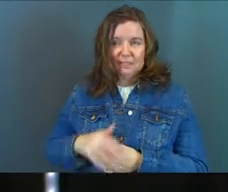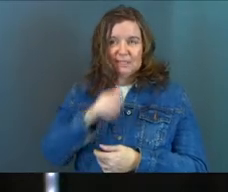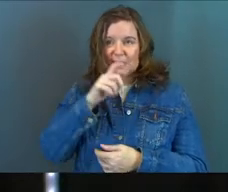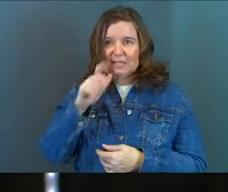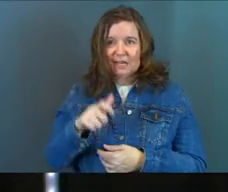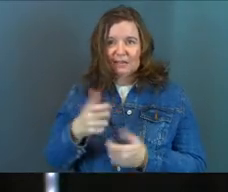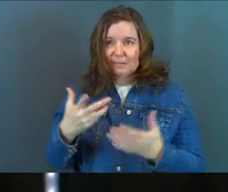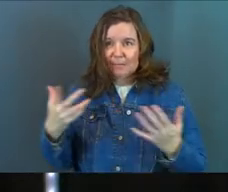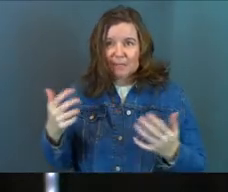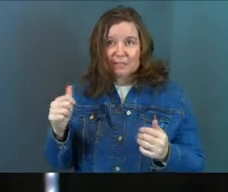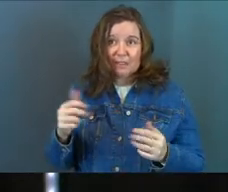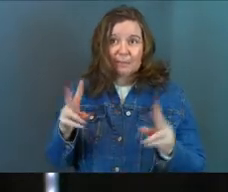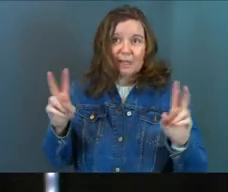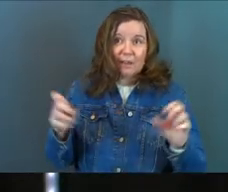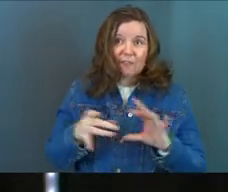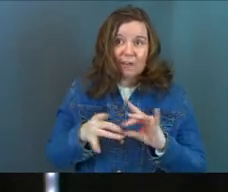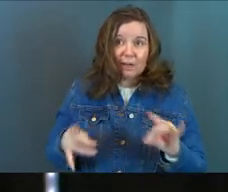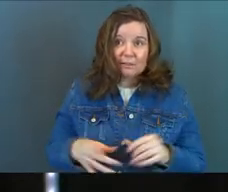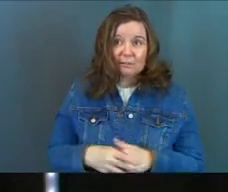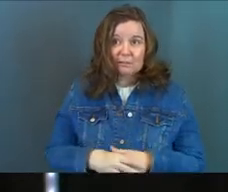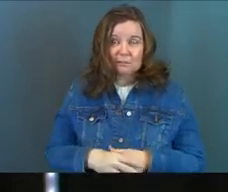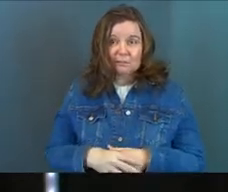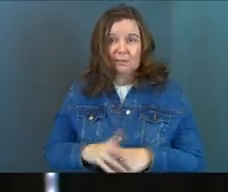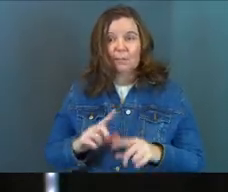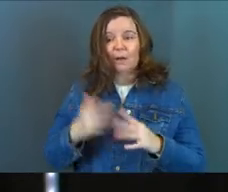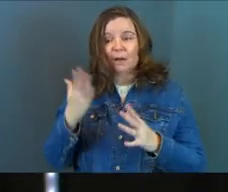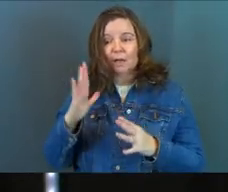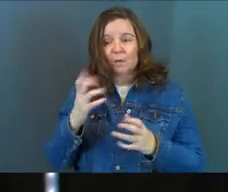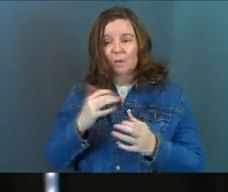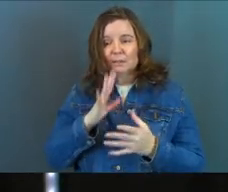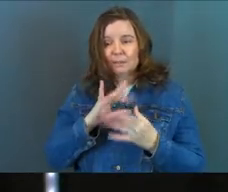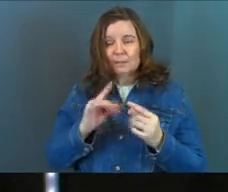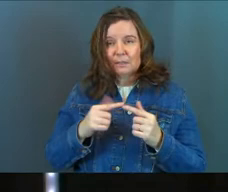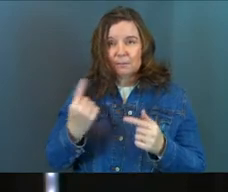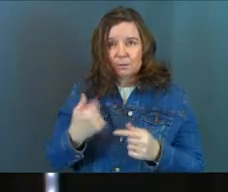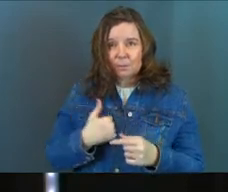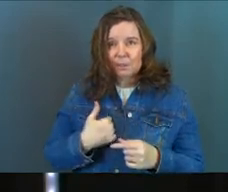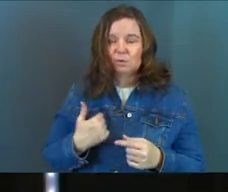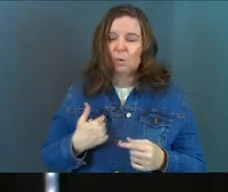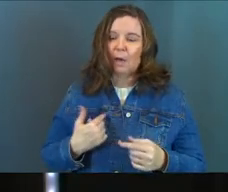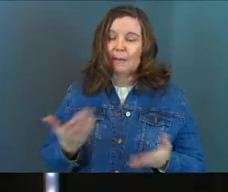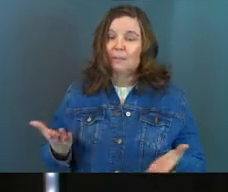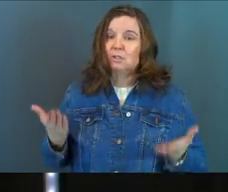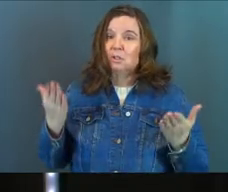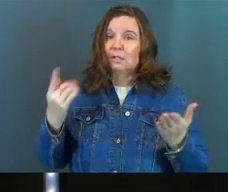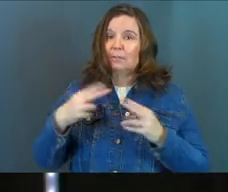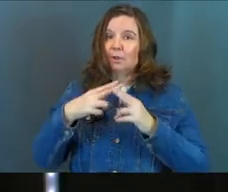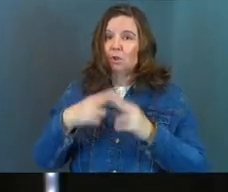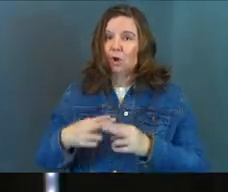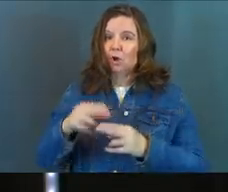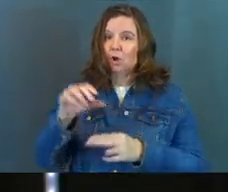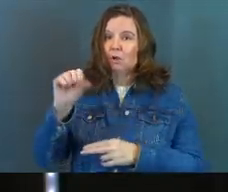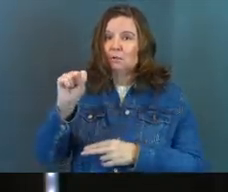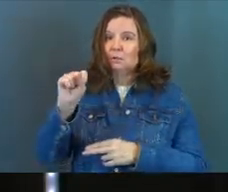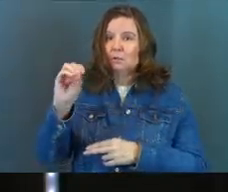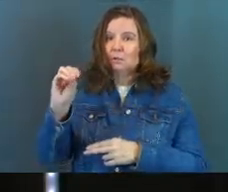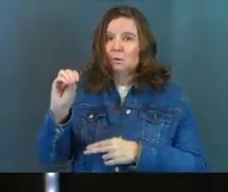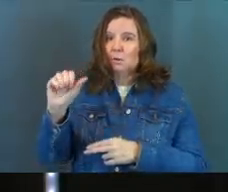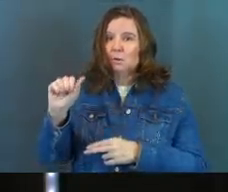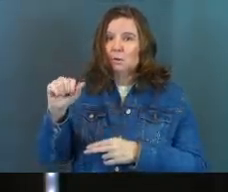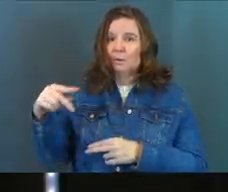it doesn't have to be much. It could be a phrase. But God wants to speak something to me. So I'm going to suggest something called SOAP to